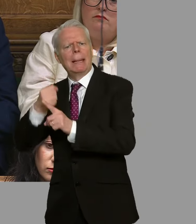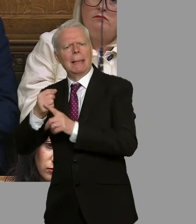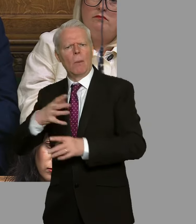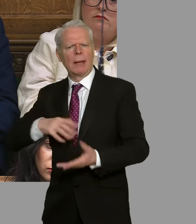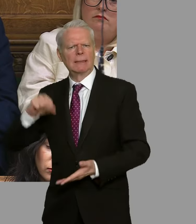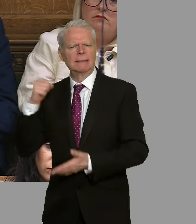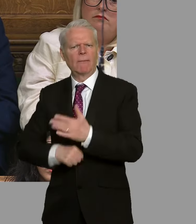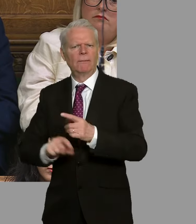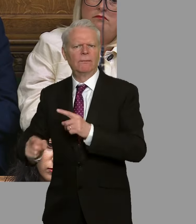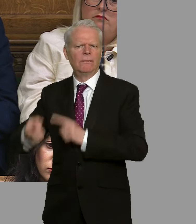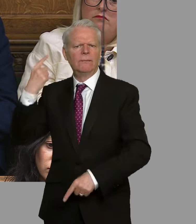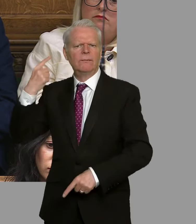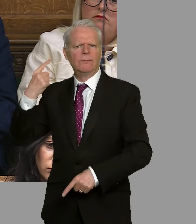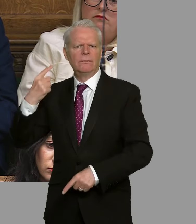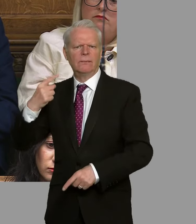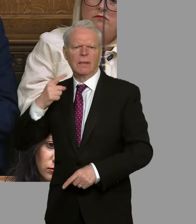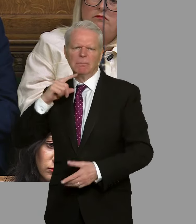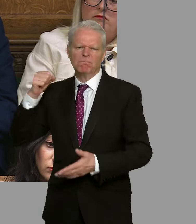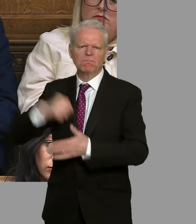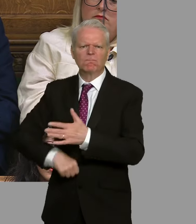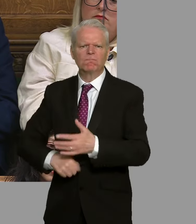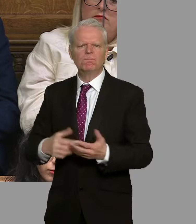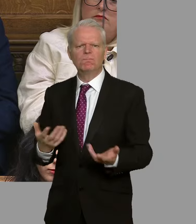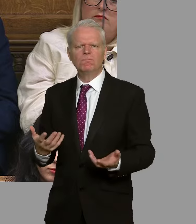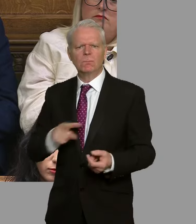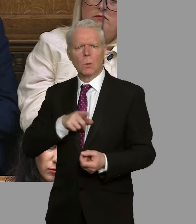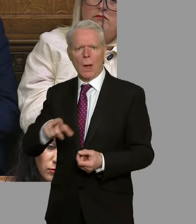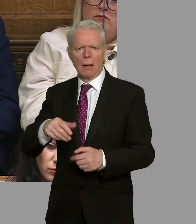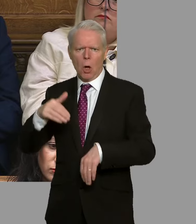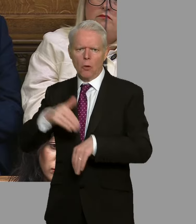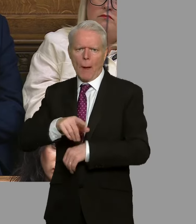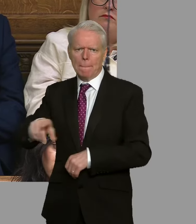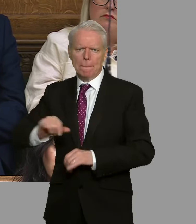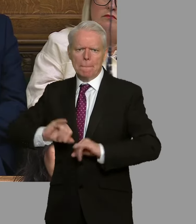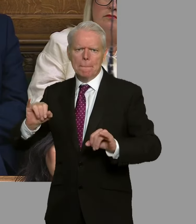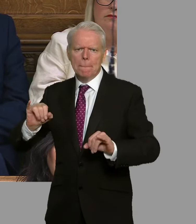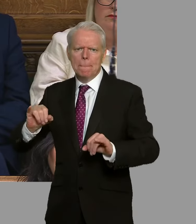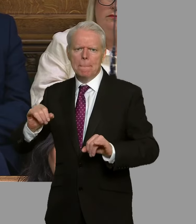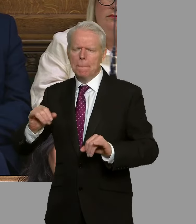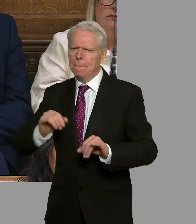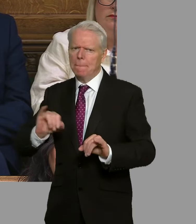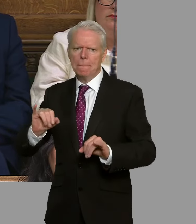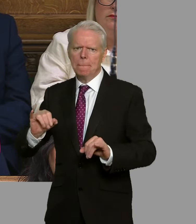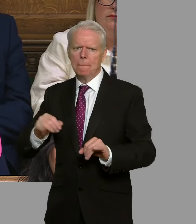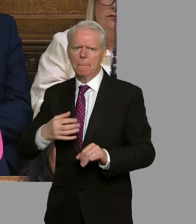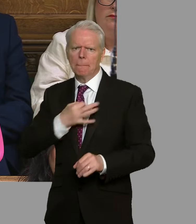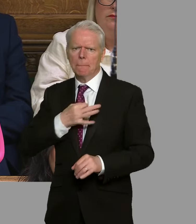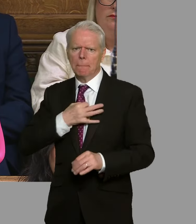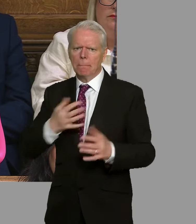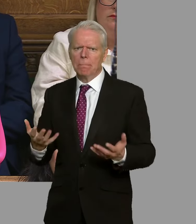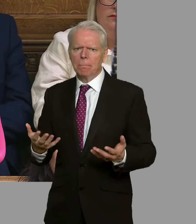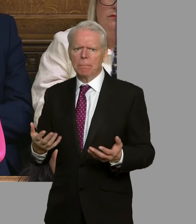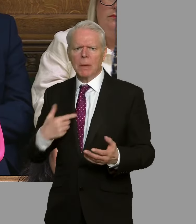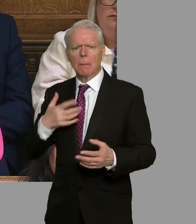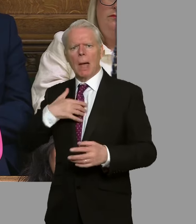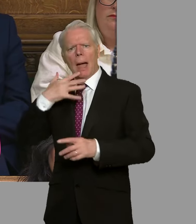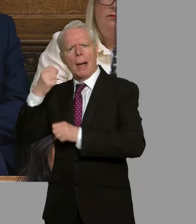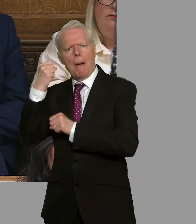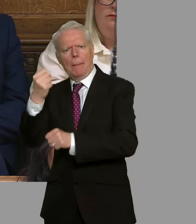years of government neglect. It's time for action and change. Will the Prime Minister work with me, the Secretary of State for Justice,